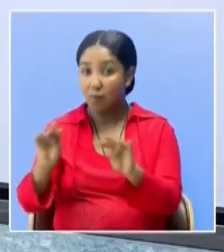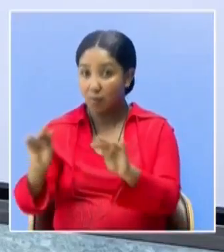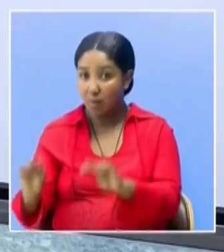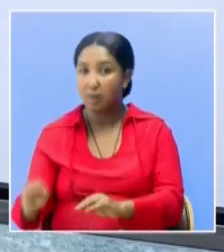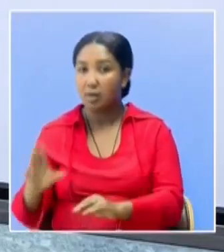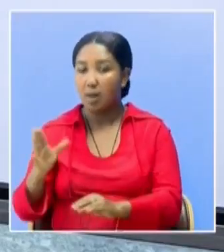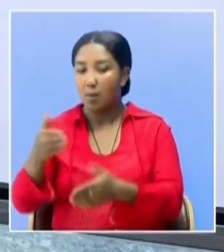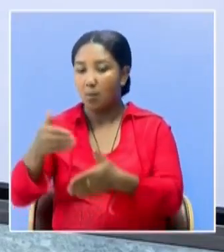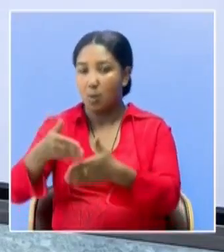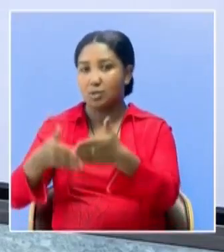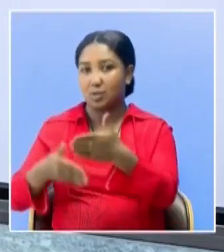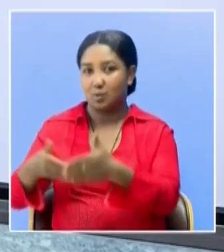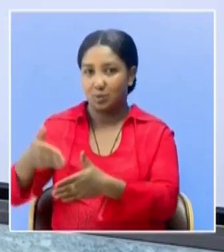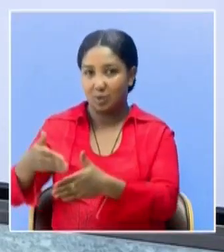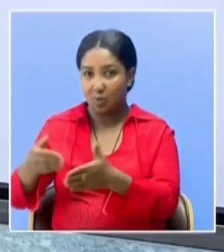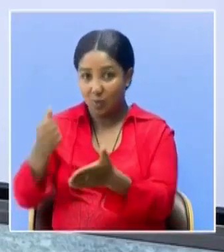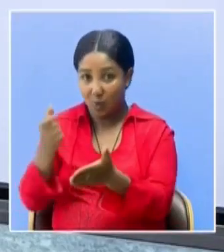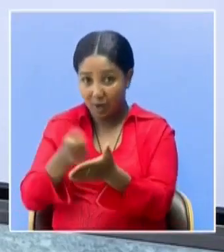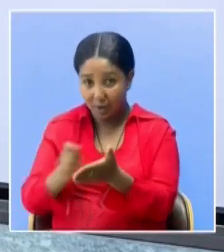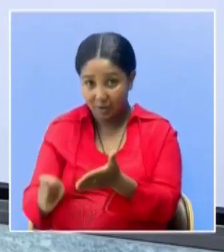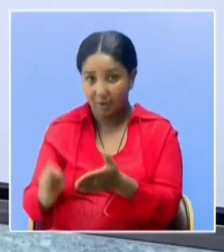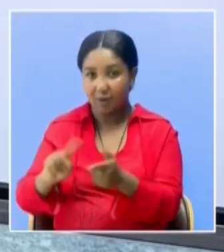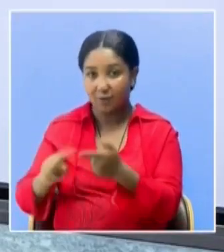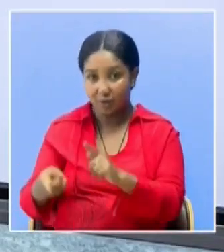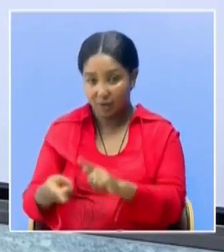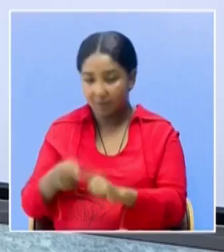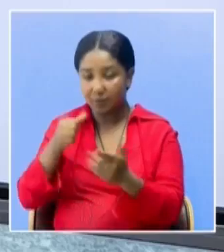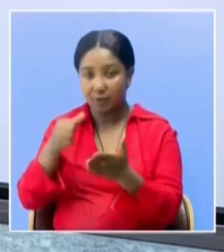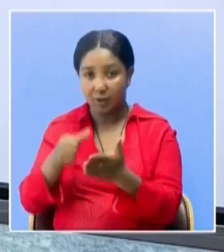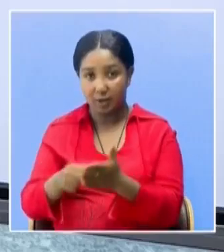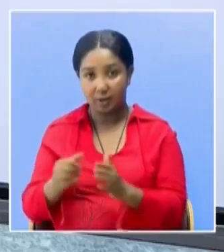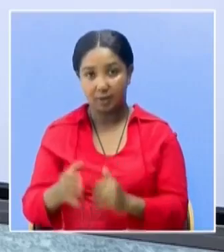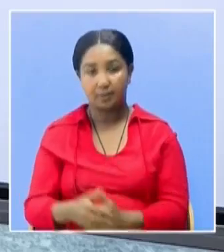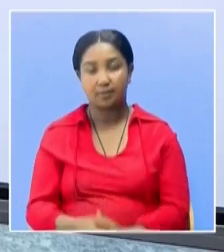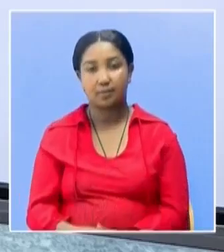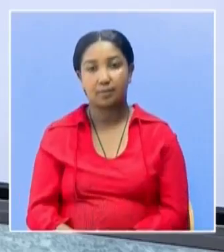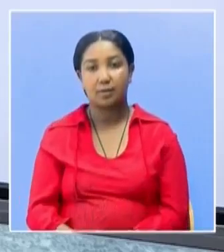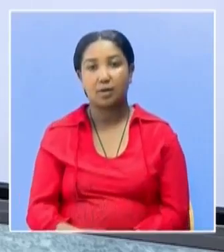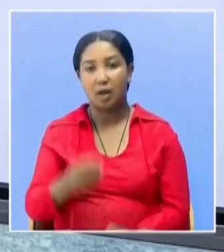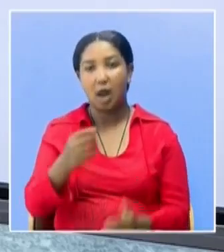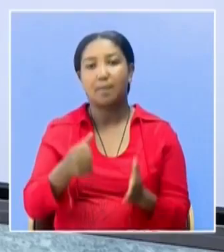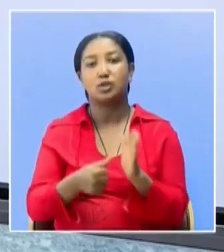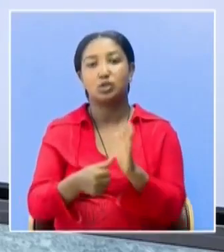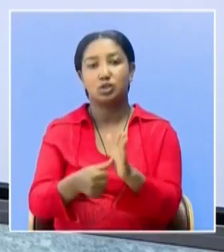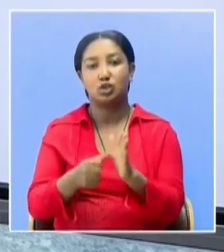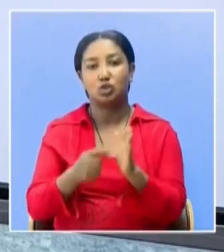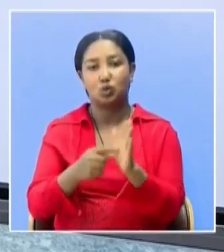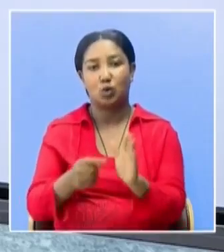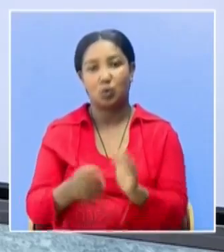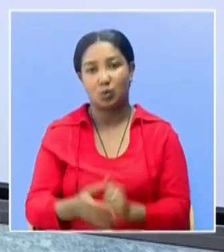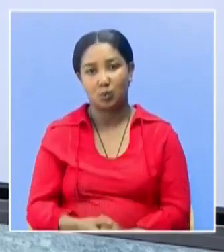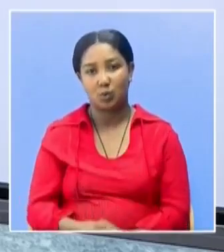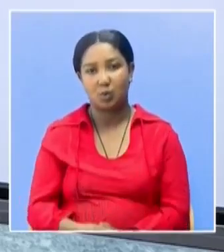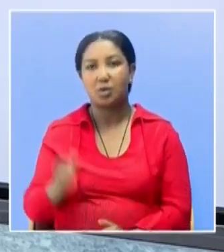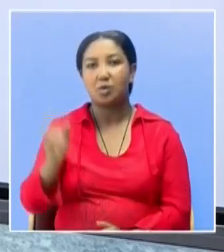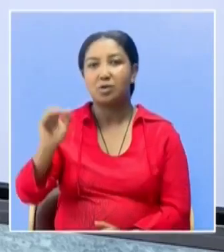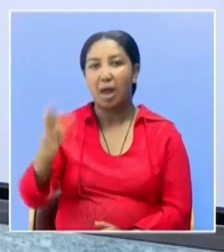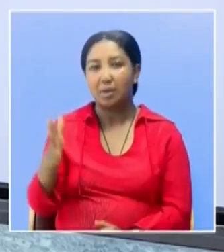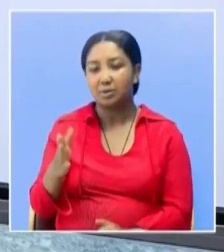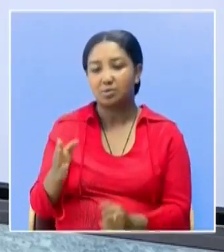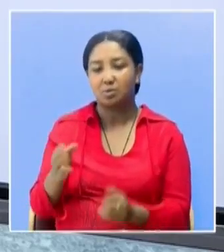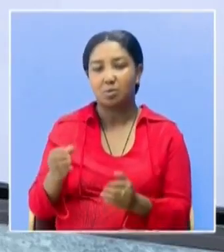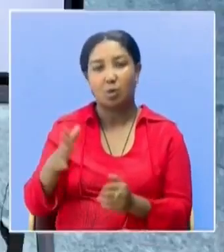of procedure while you are writing the friendly letter or formal letter. Let me show you what are the steps, what looks